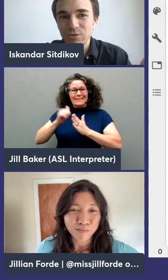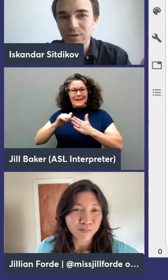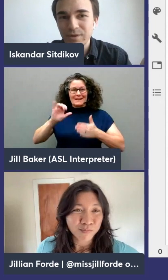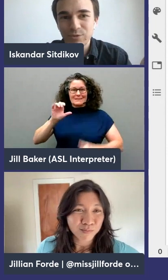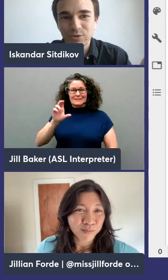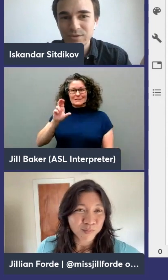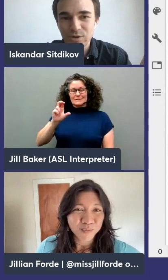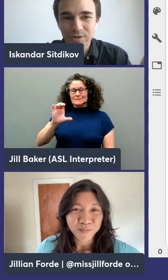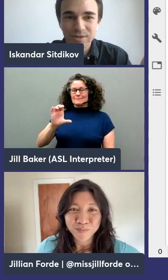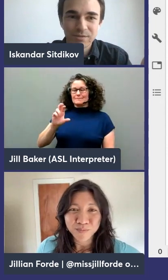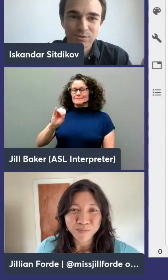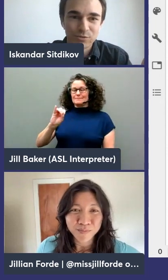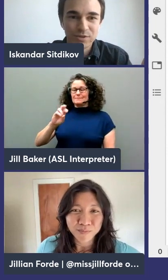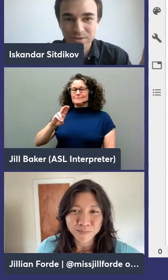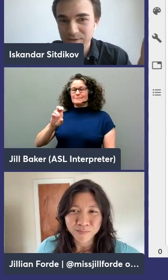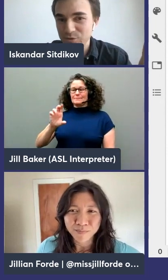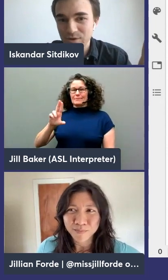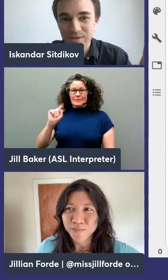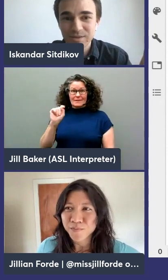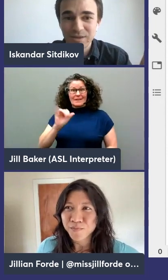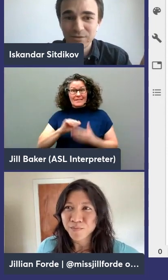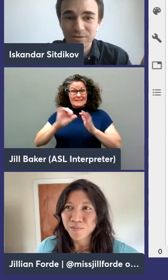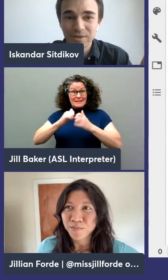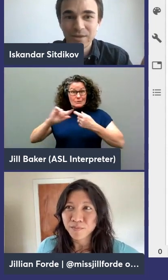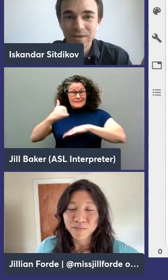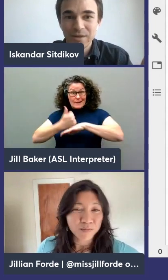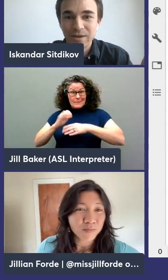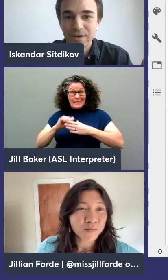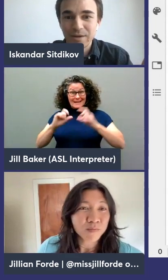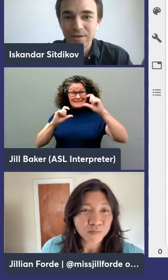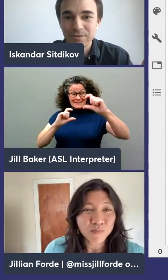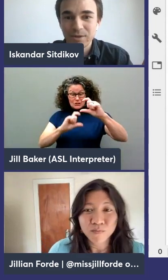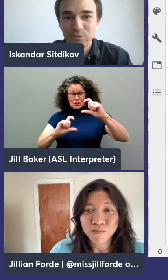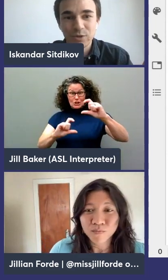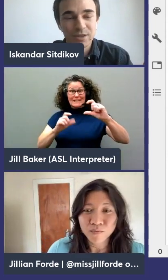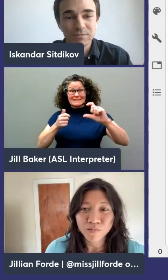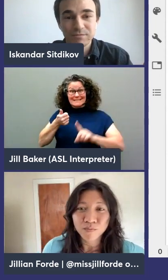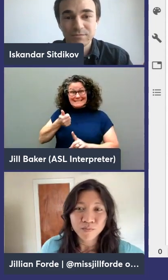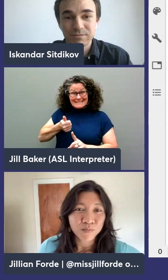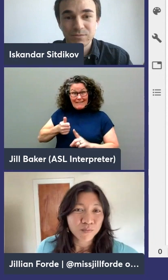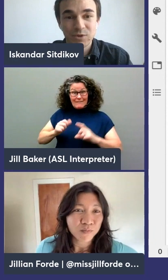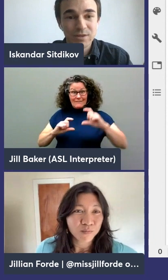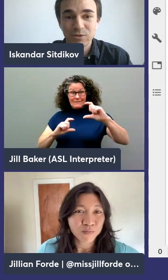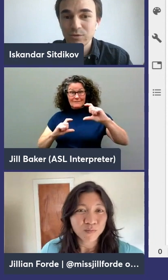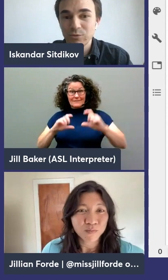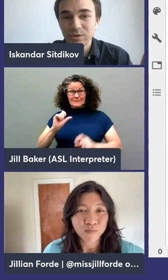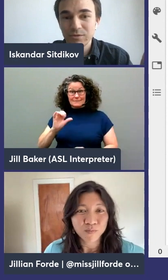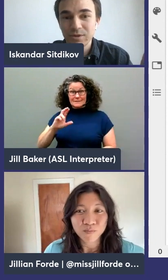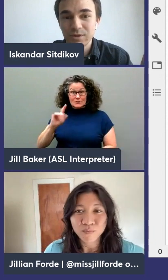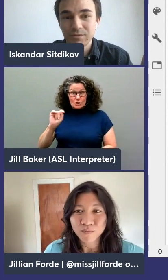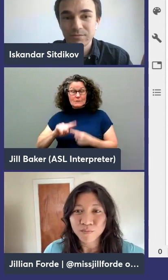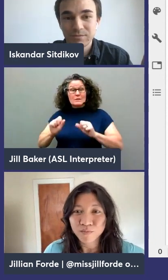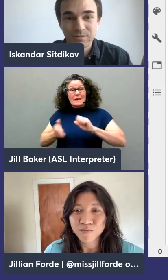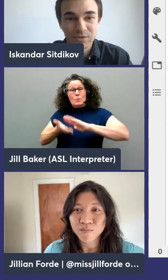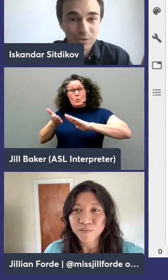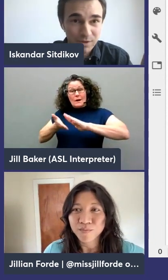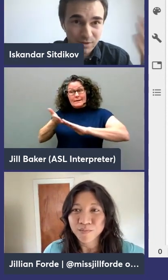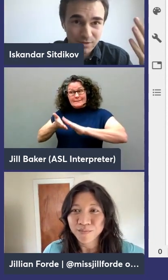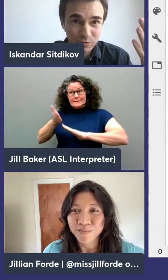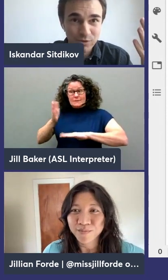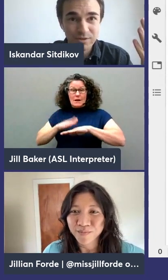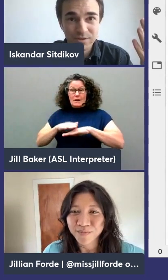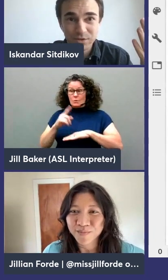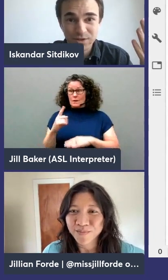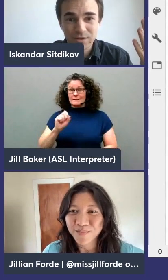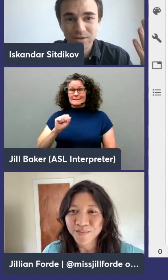So here how you construct it. So this is the circuit itself. Then we can run it on one of the